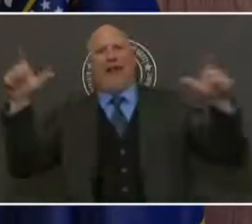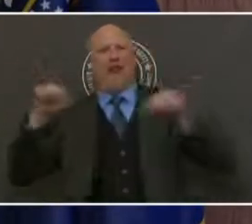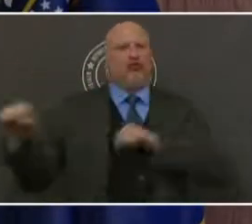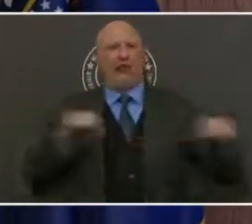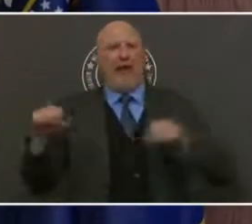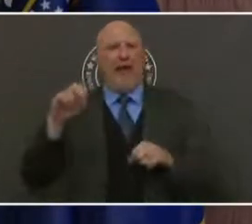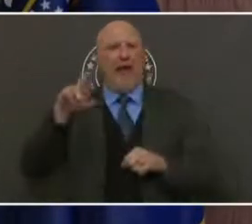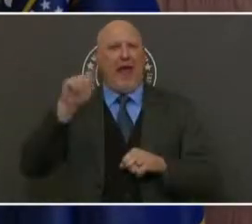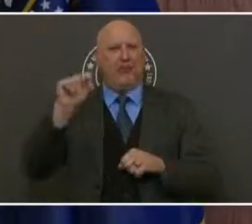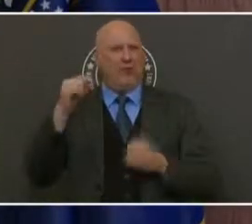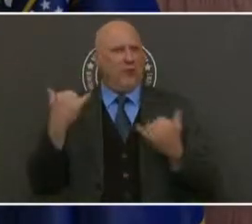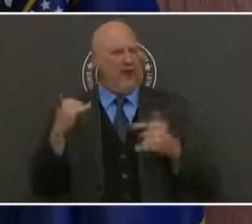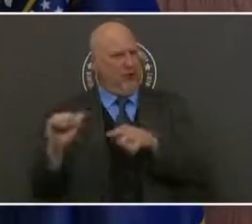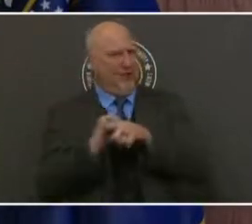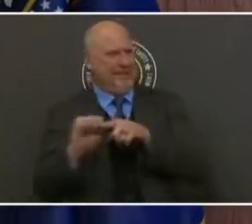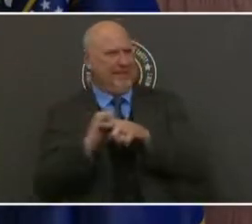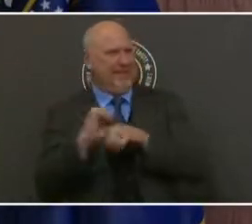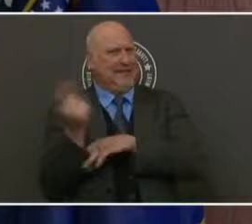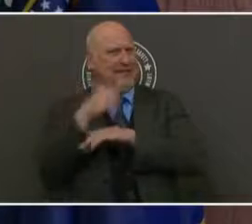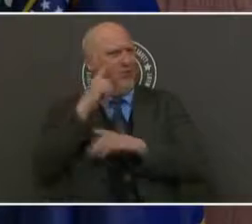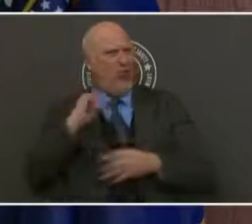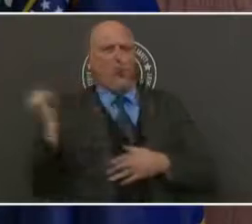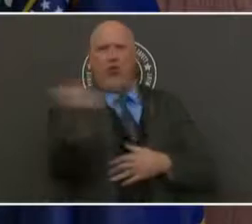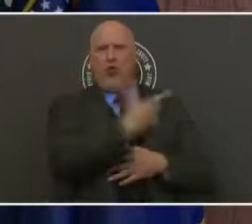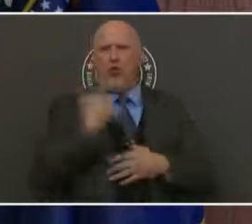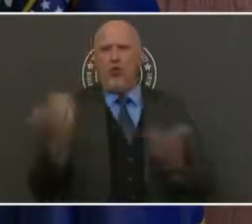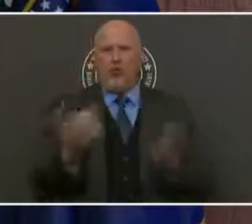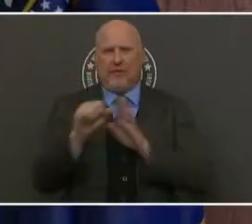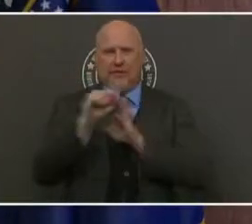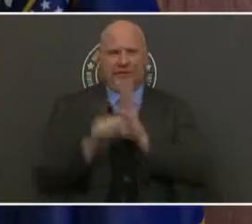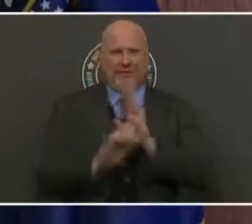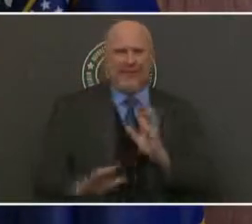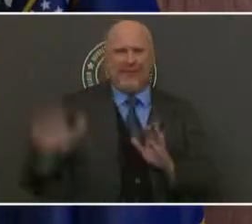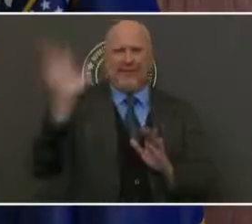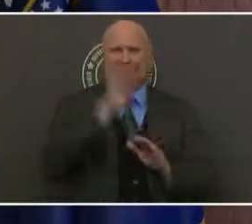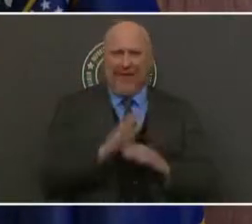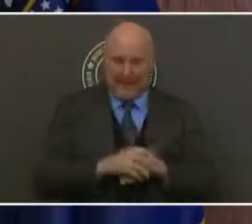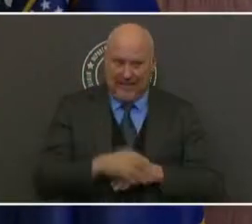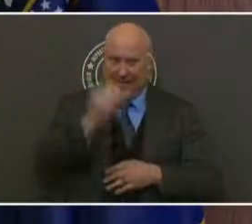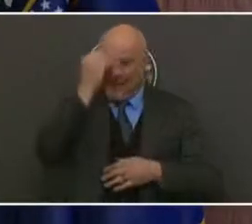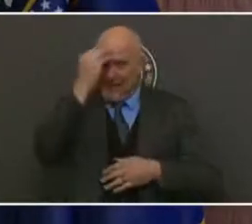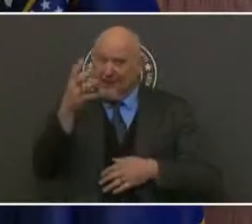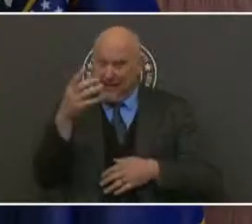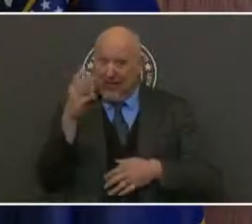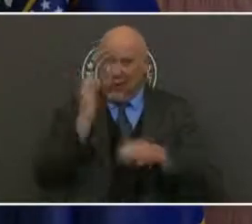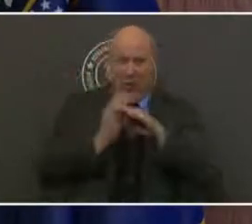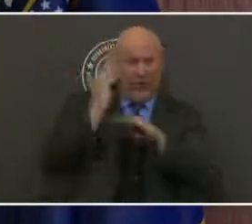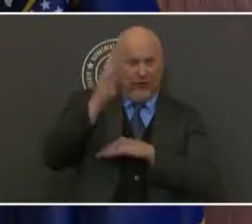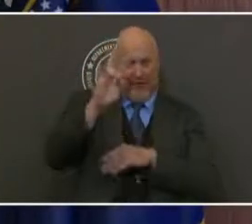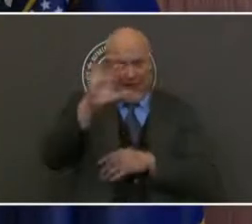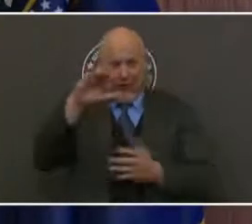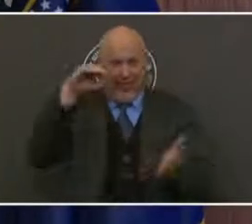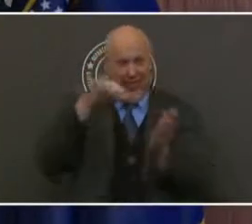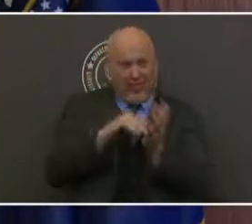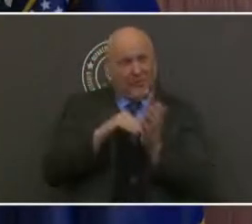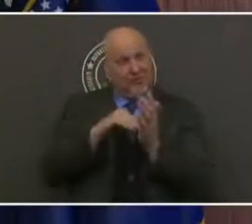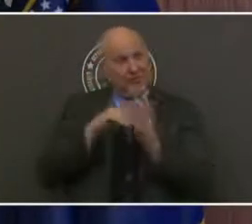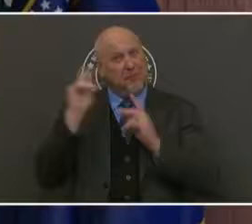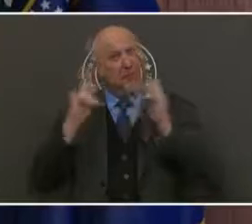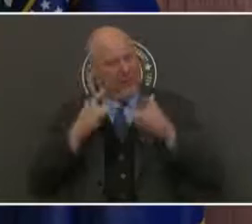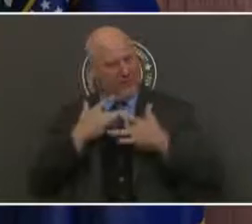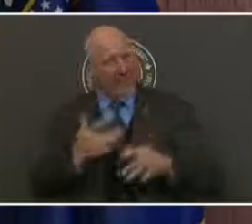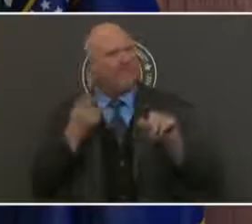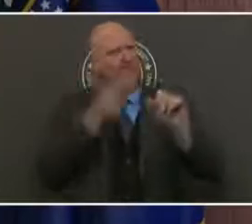shakeout.org/Utah, and join over 700,000 people in this drill every year. Just a good and helpful reminder.